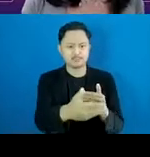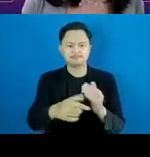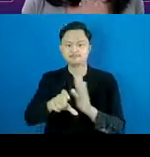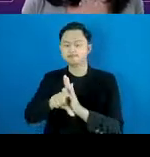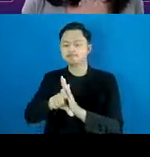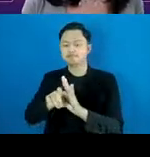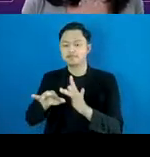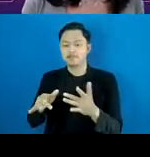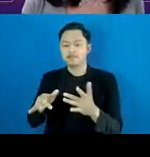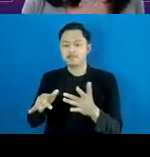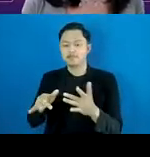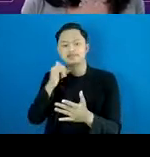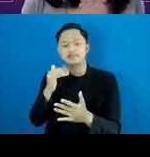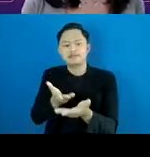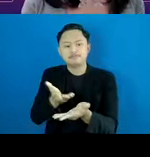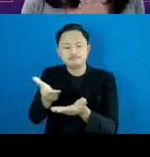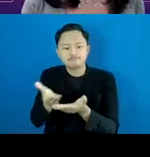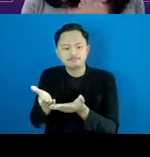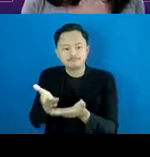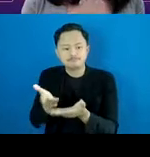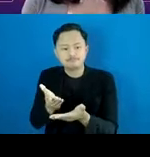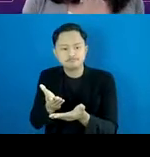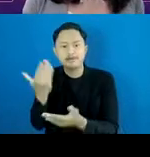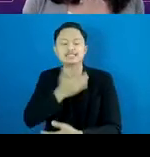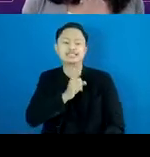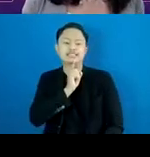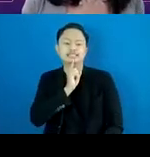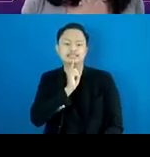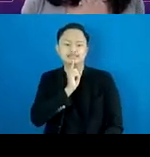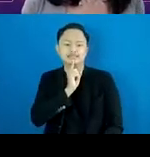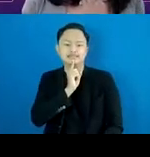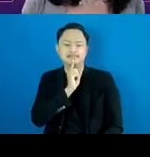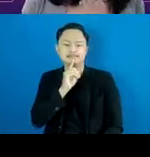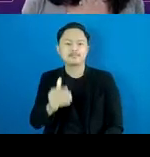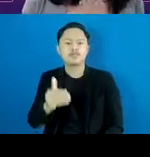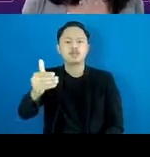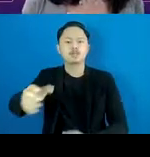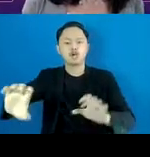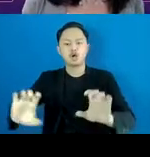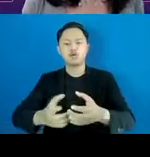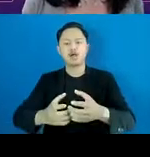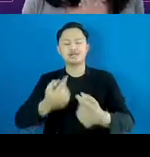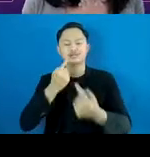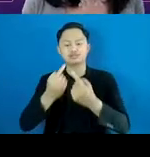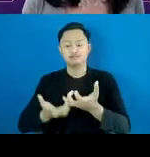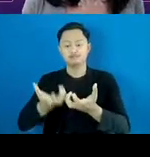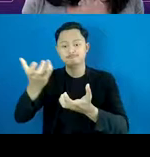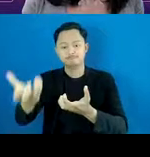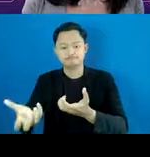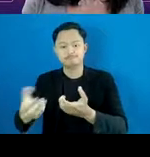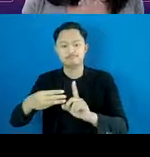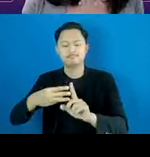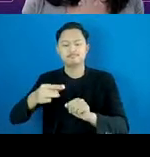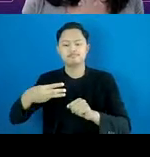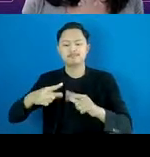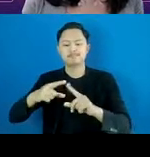room will be delivered in English. And the next discussion room is a breakout room, which